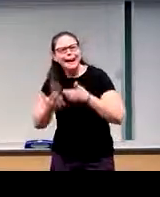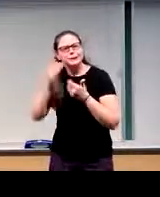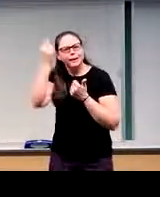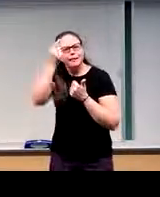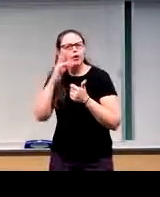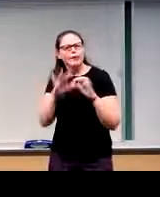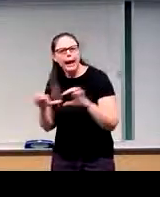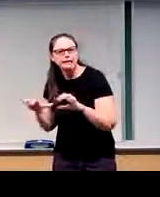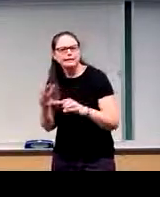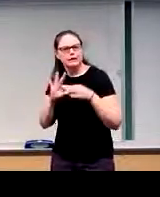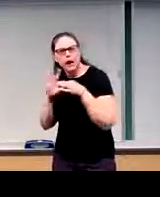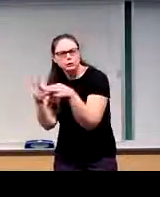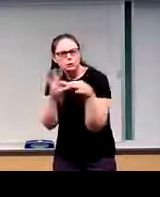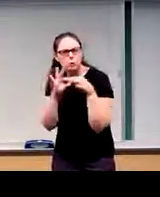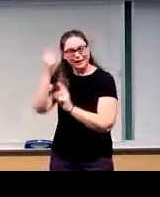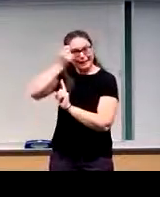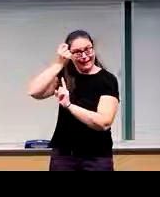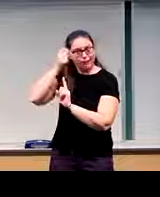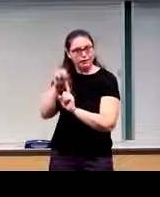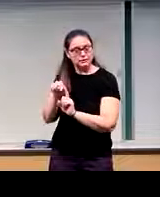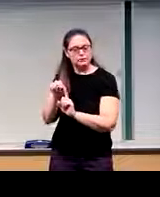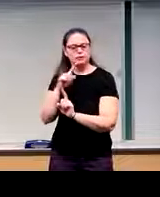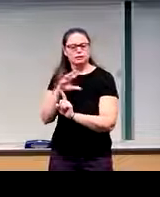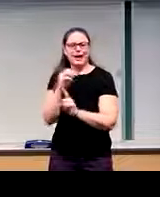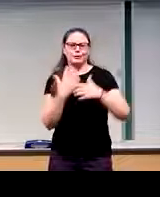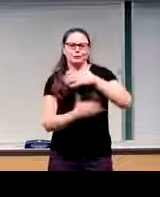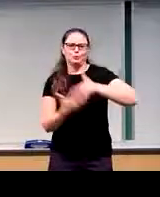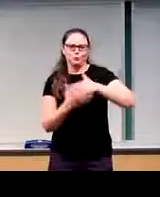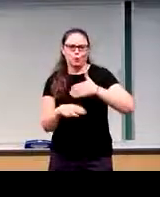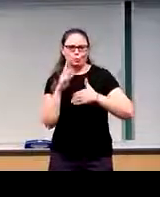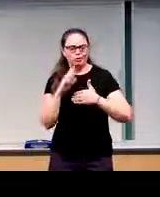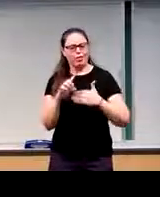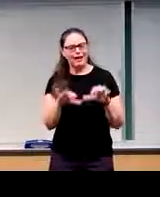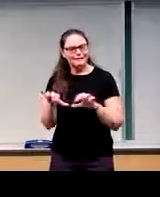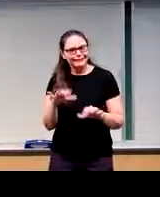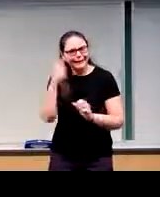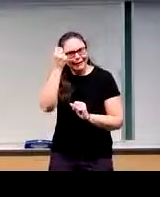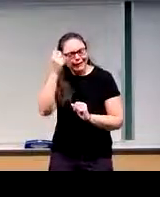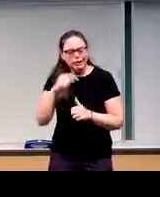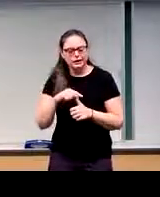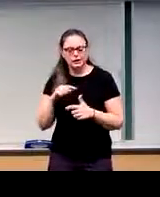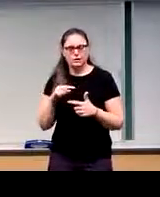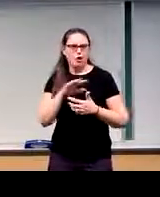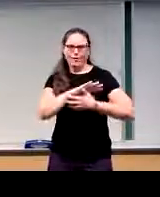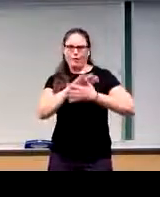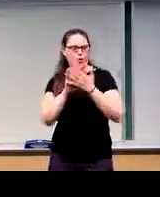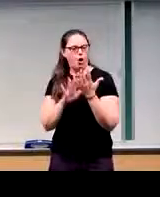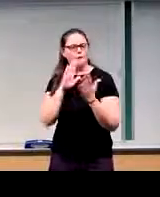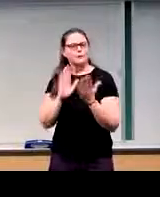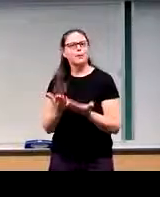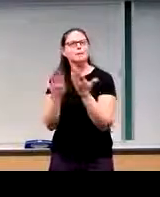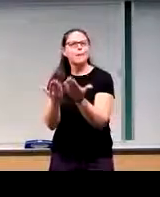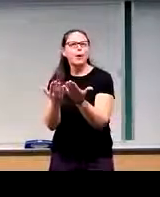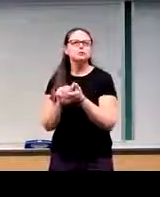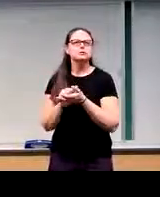and continuity theories, and socio-emotional selectivity theory. They all propose that there is